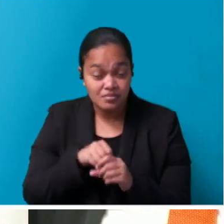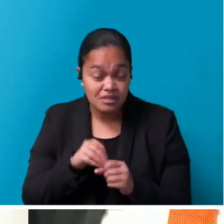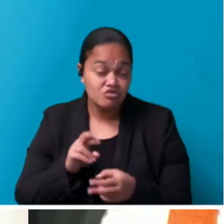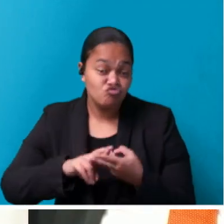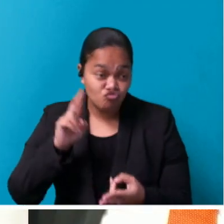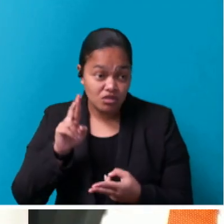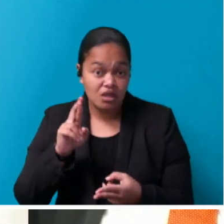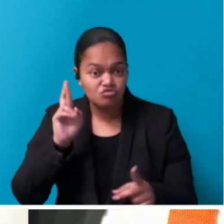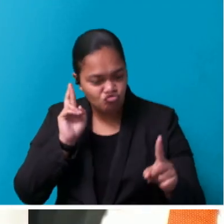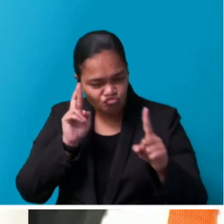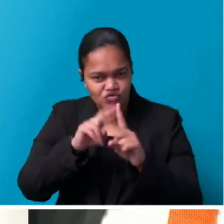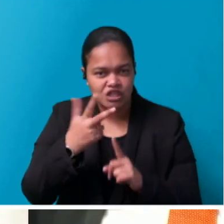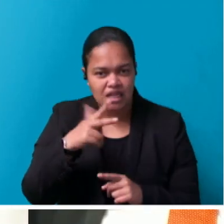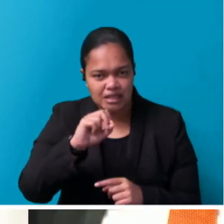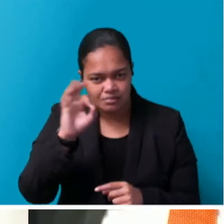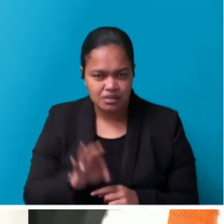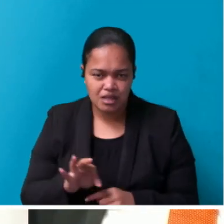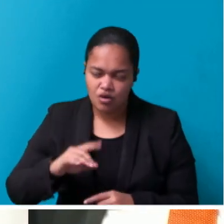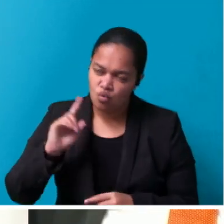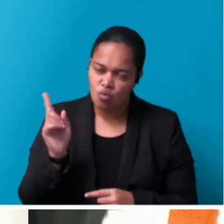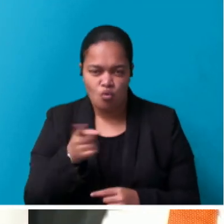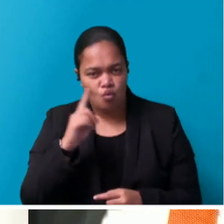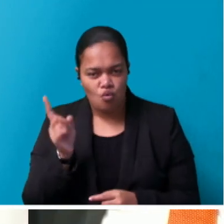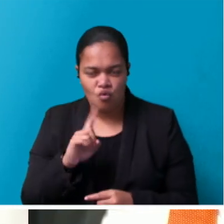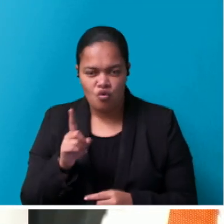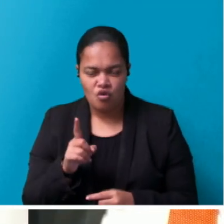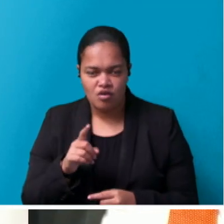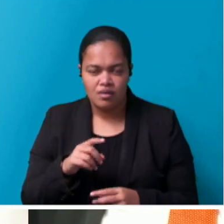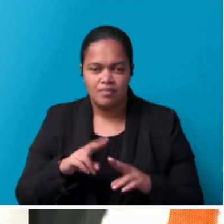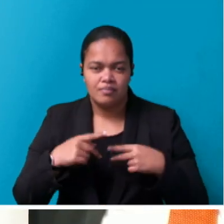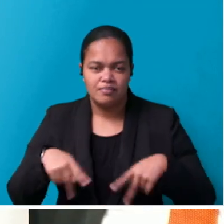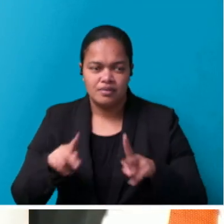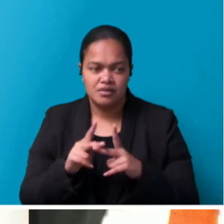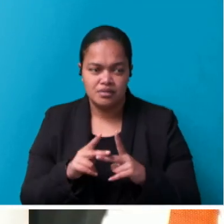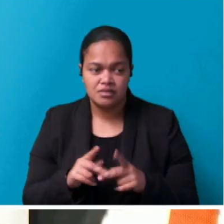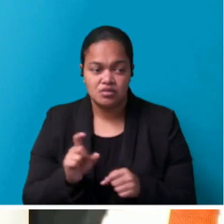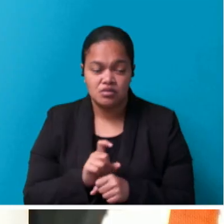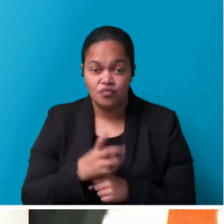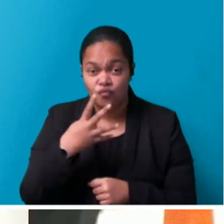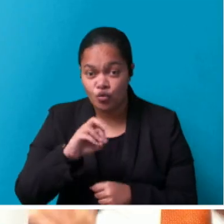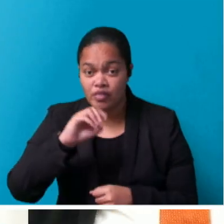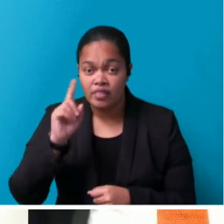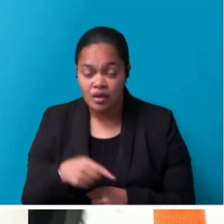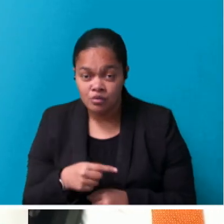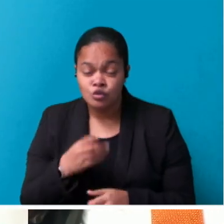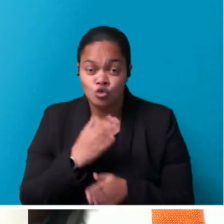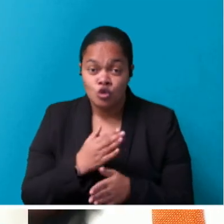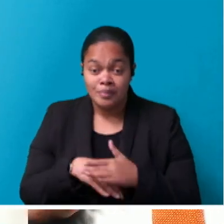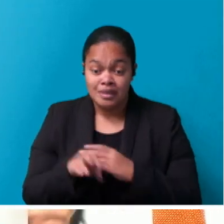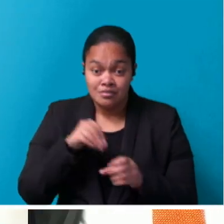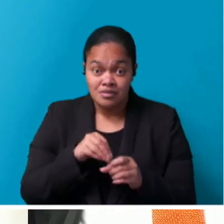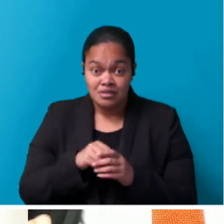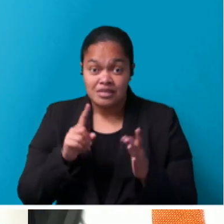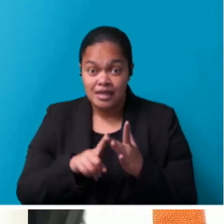reach 80% across all demographics. The creation of over 40,000 jobs in ICT